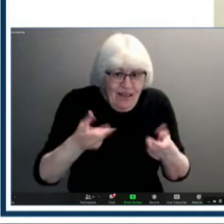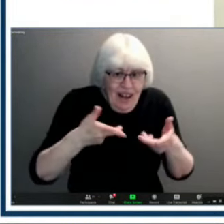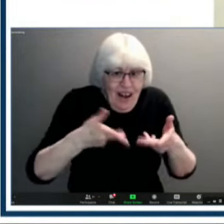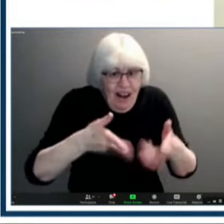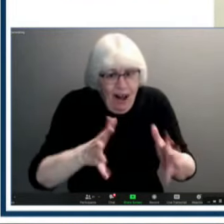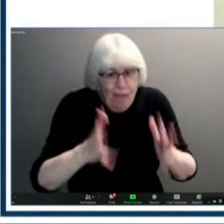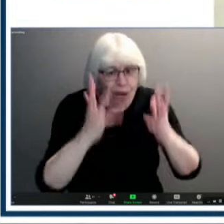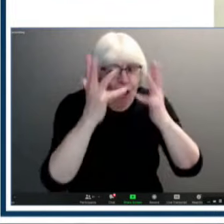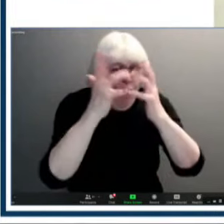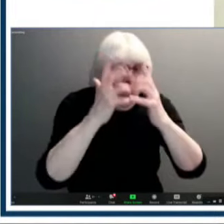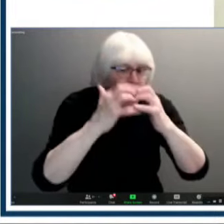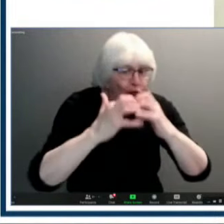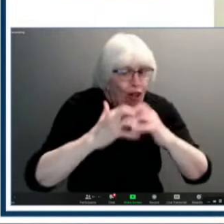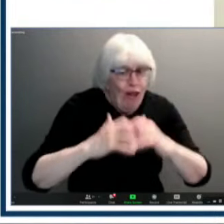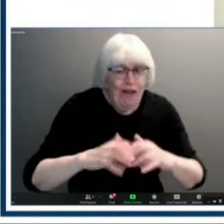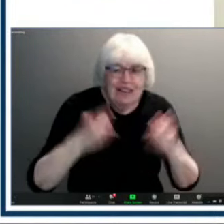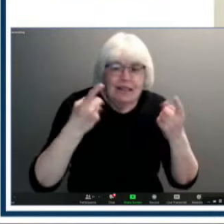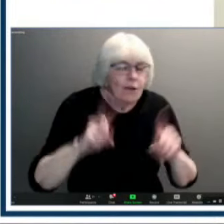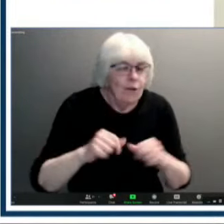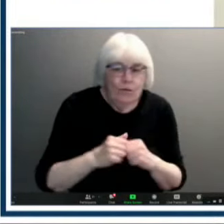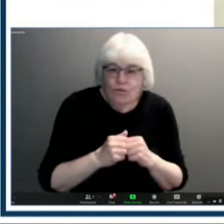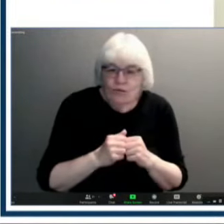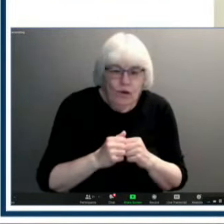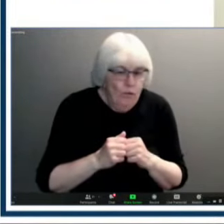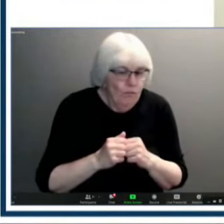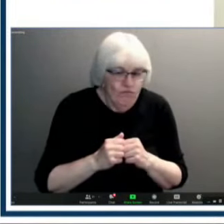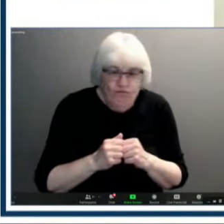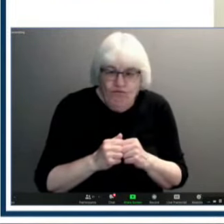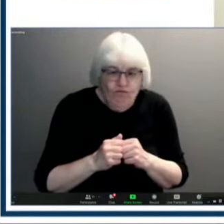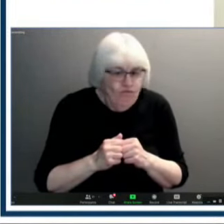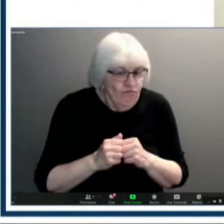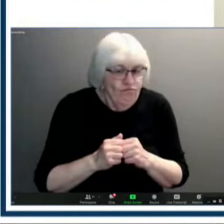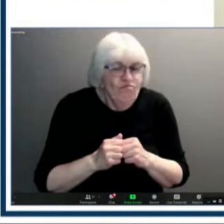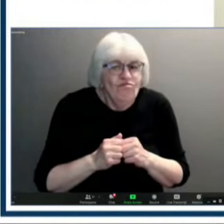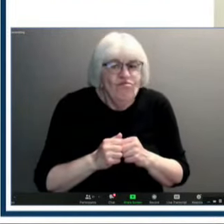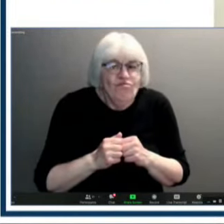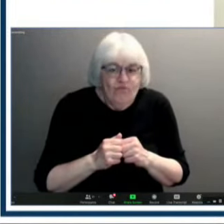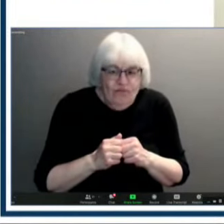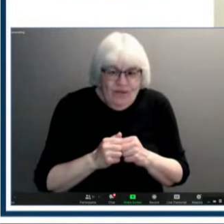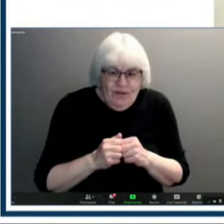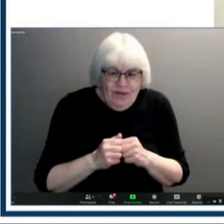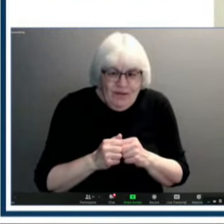Nova Scotians. We'll invest in COVID response. We'll invest in healthcare. So